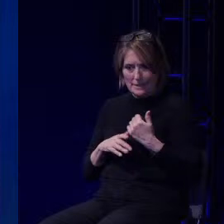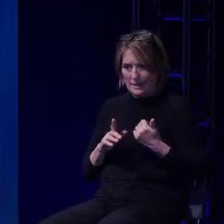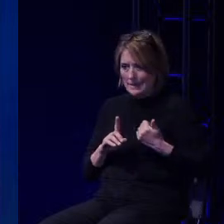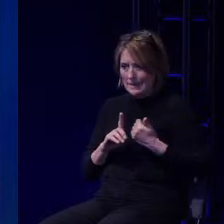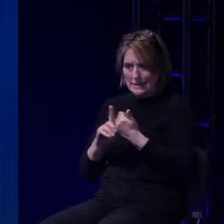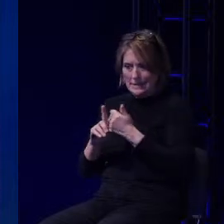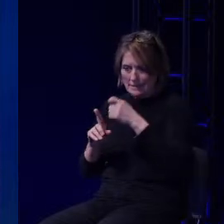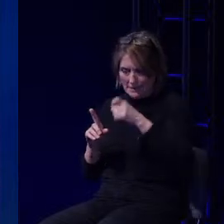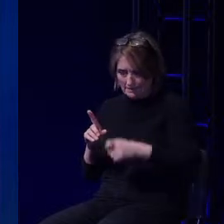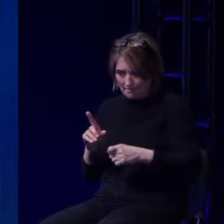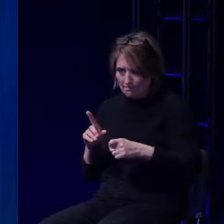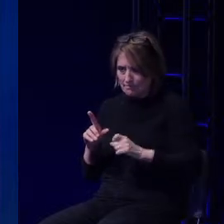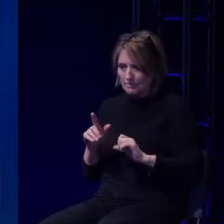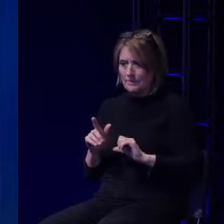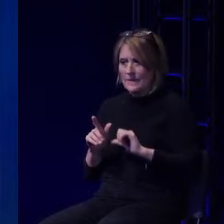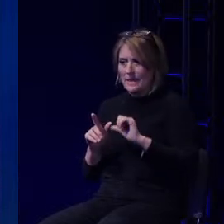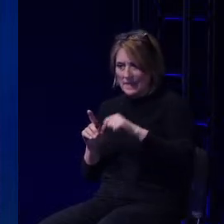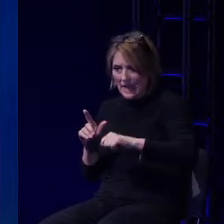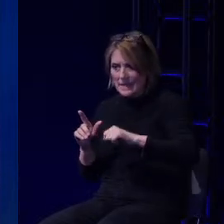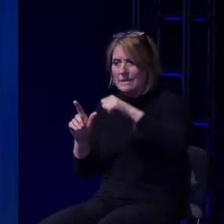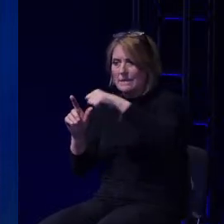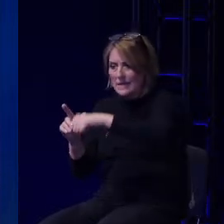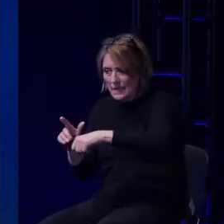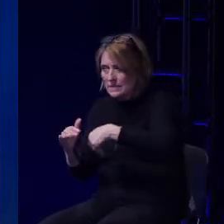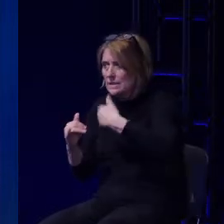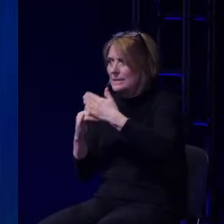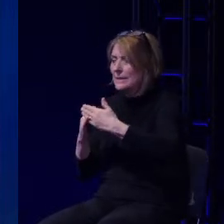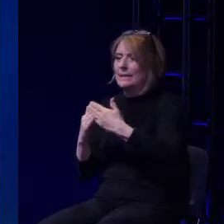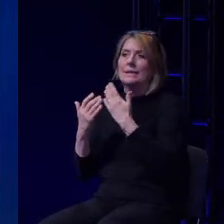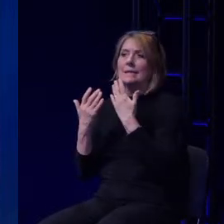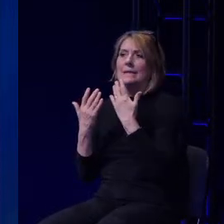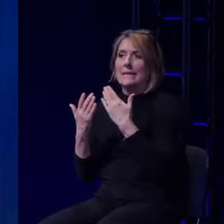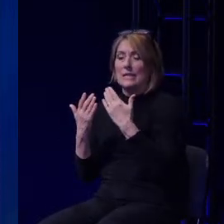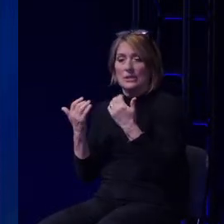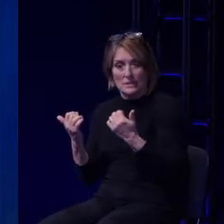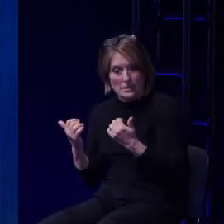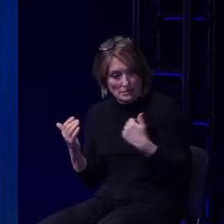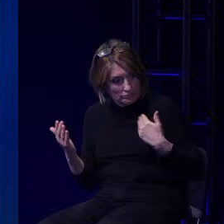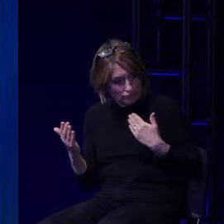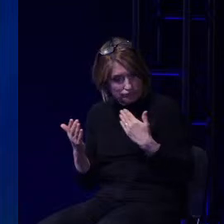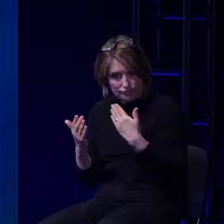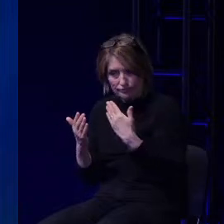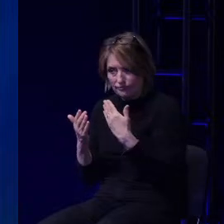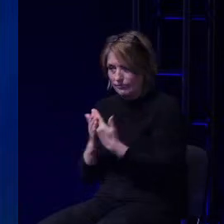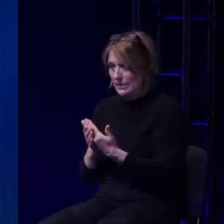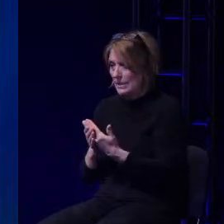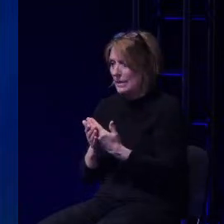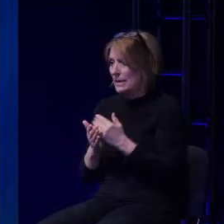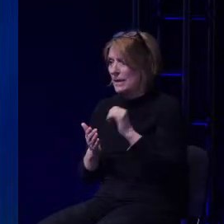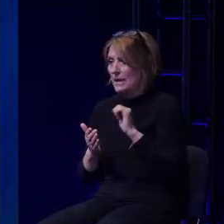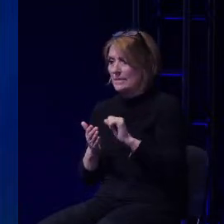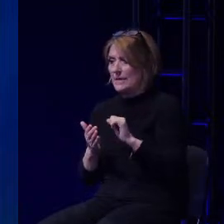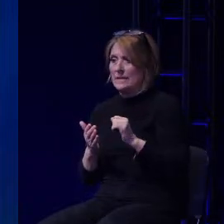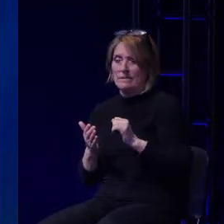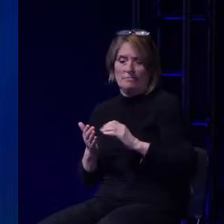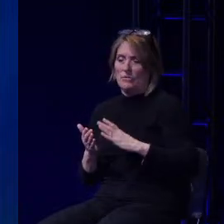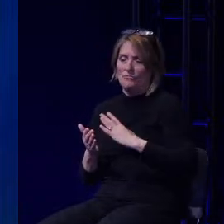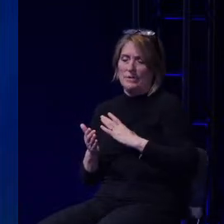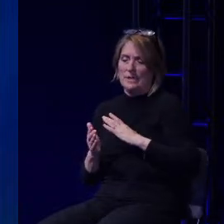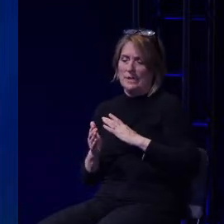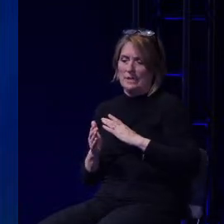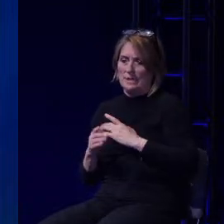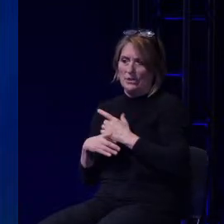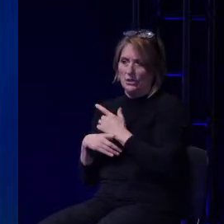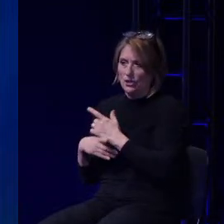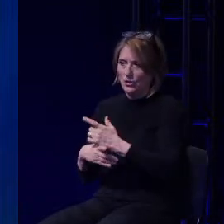and then the next one and the next one, until 10 years have gone by, or not, by 10 years I was already shooting, but